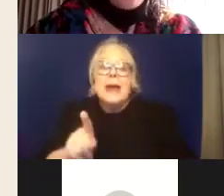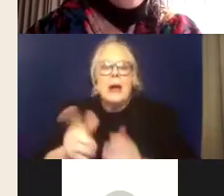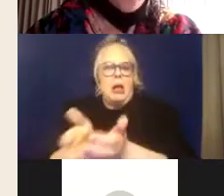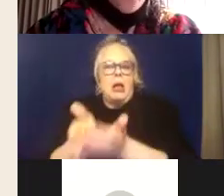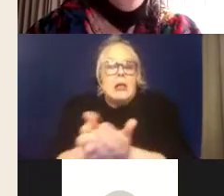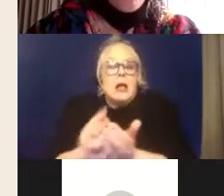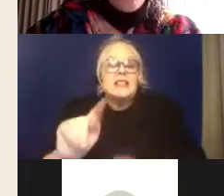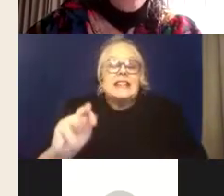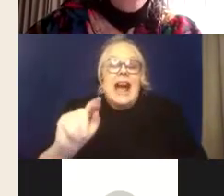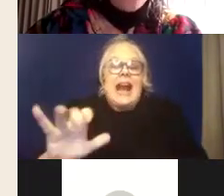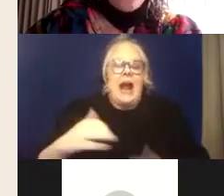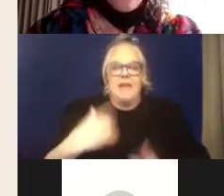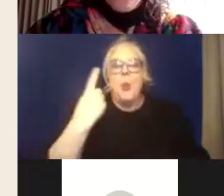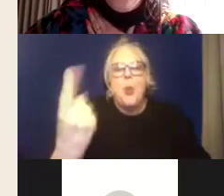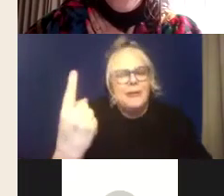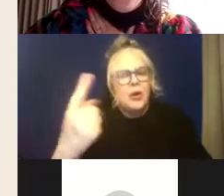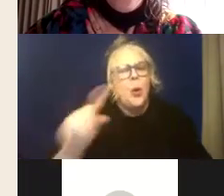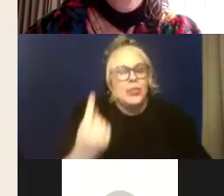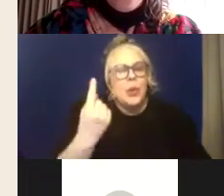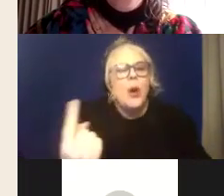AI mistake as well.